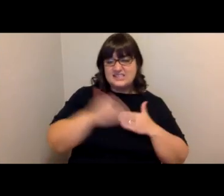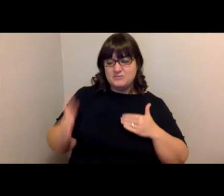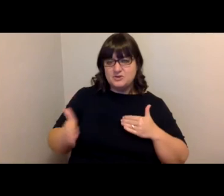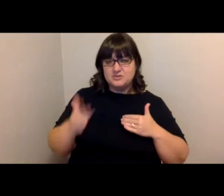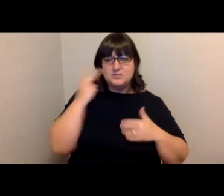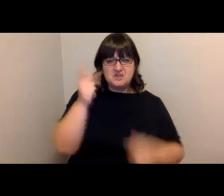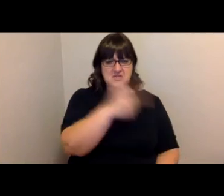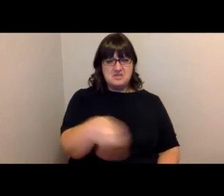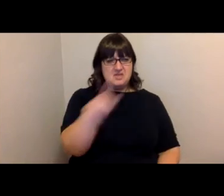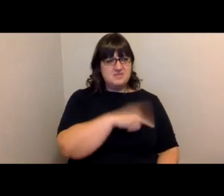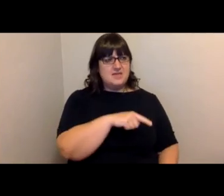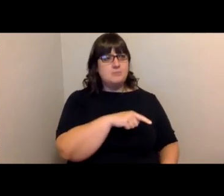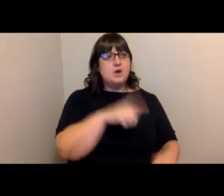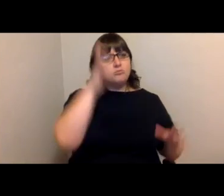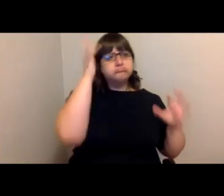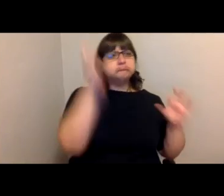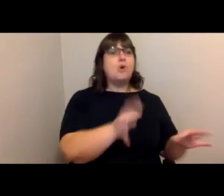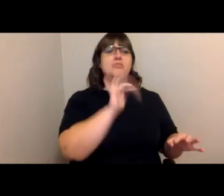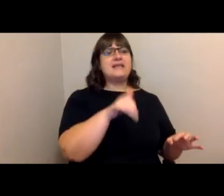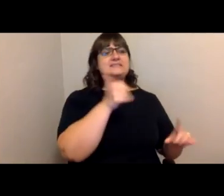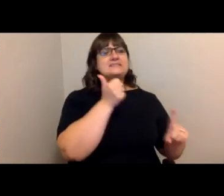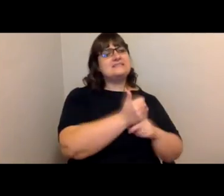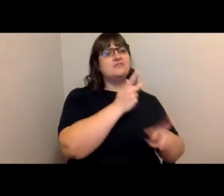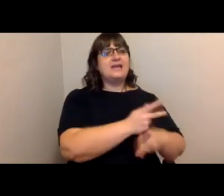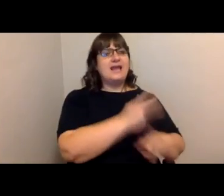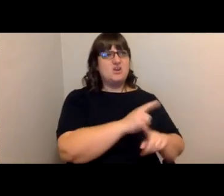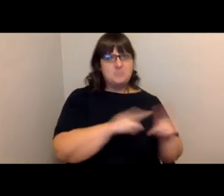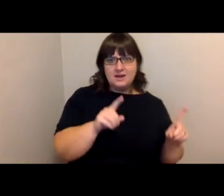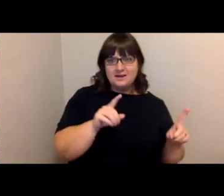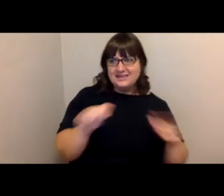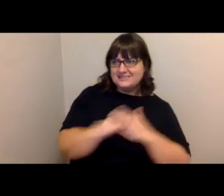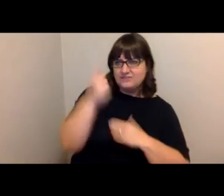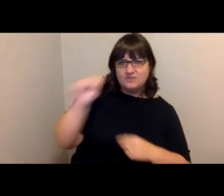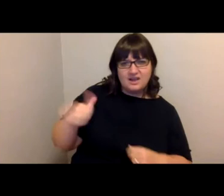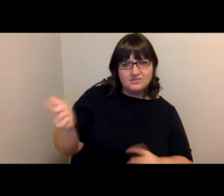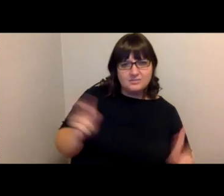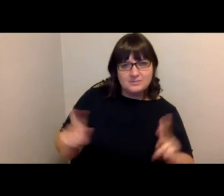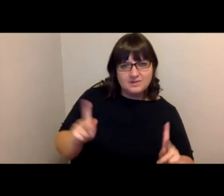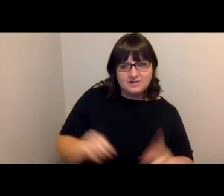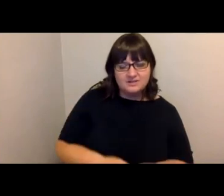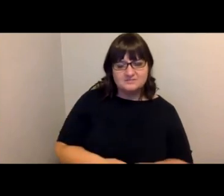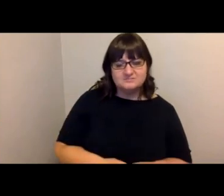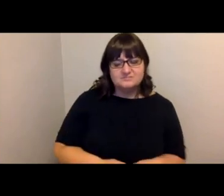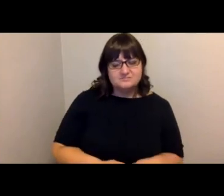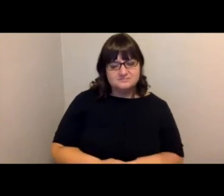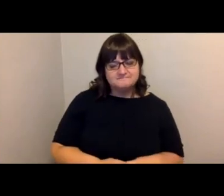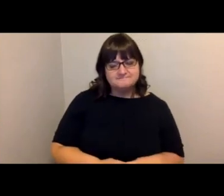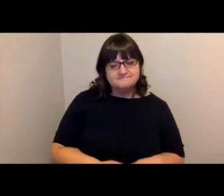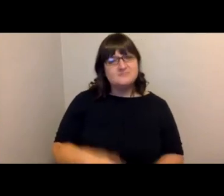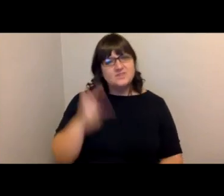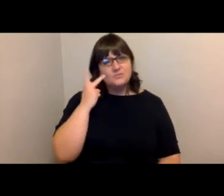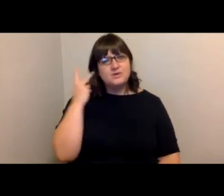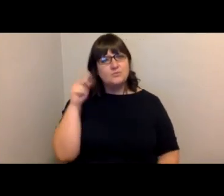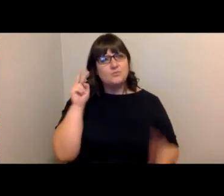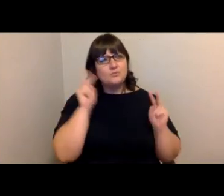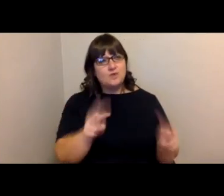put themselves and others at risk. It was painful watching friends and family members, community and kin become